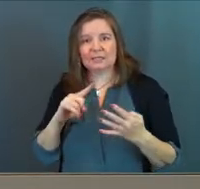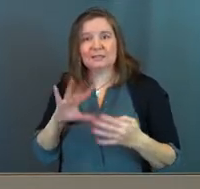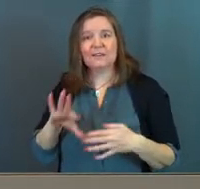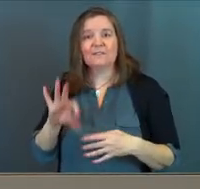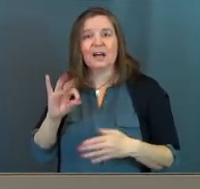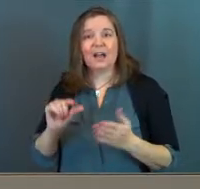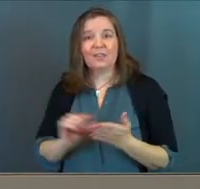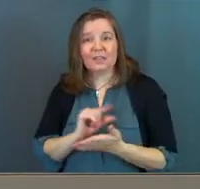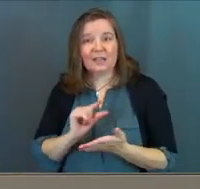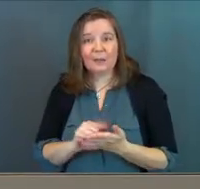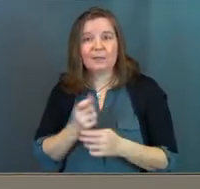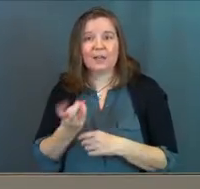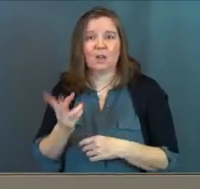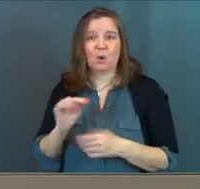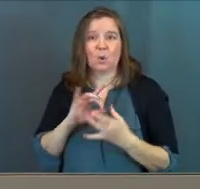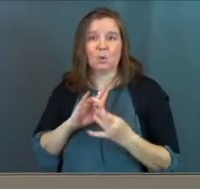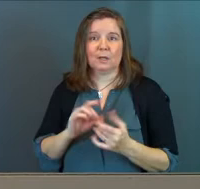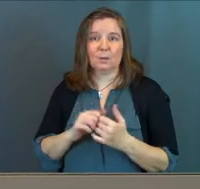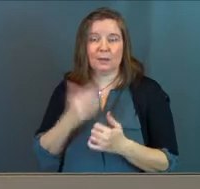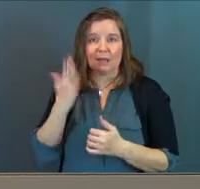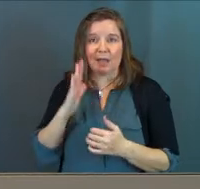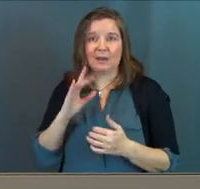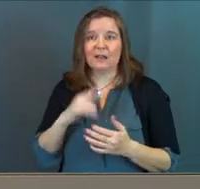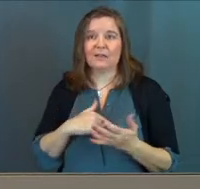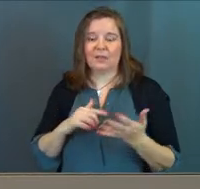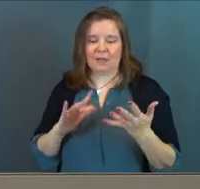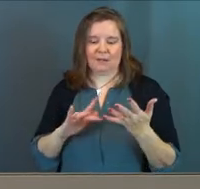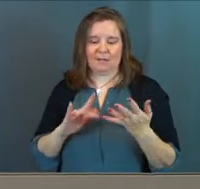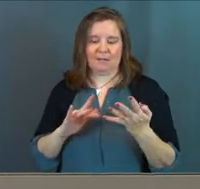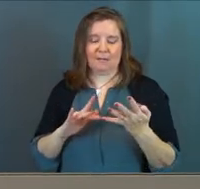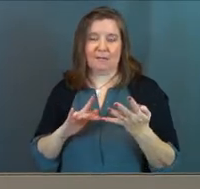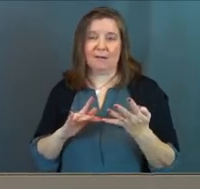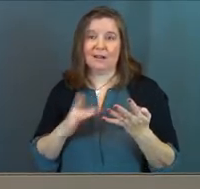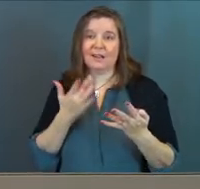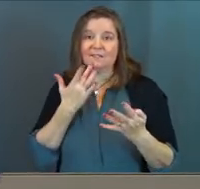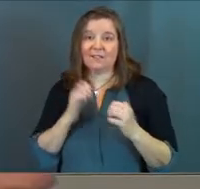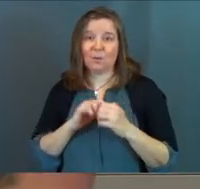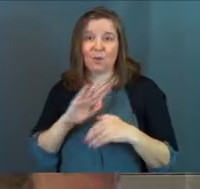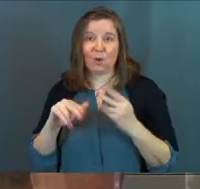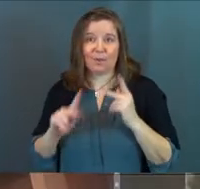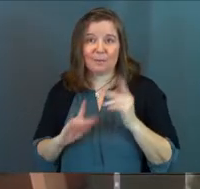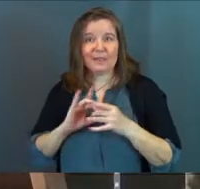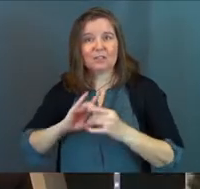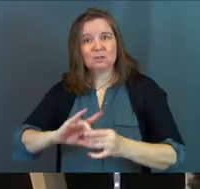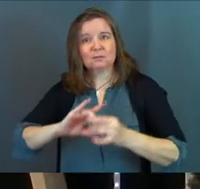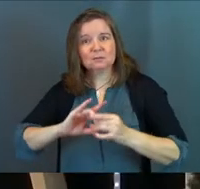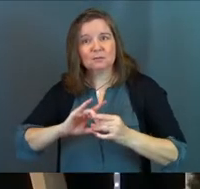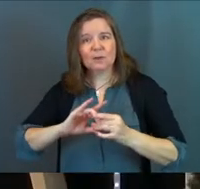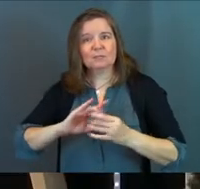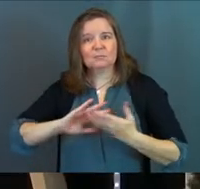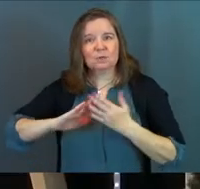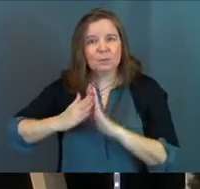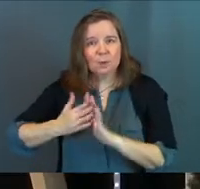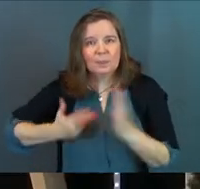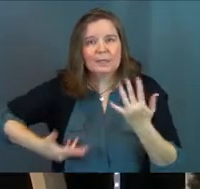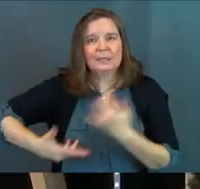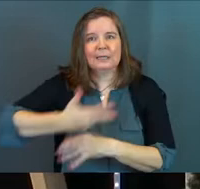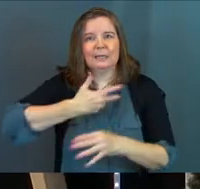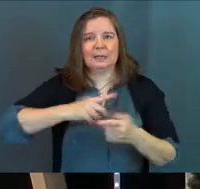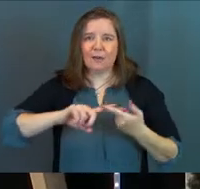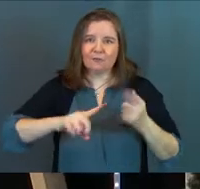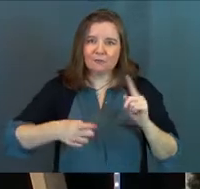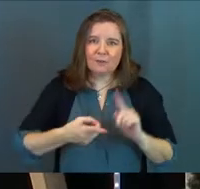the gospel and that they get their own relationship with God and then favor with all the people. That's community and relationships and friendships